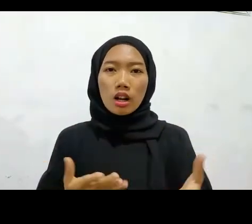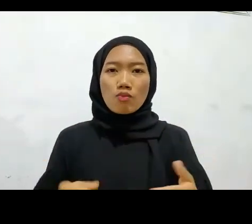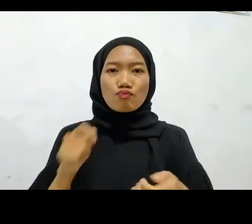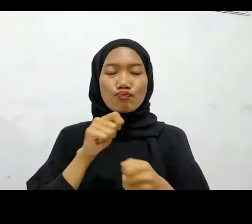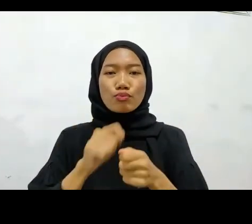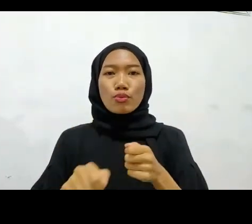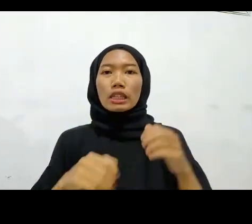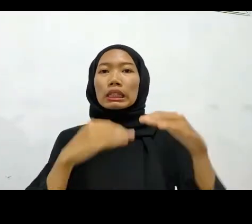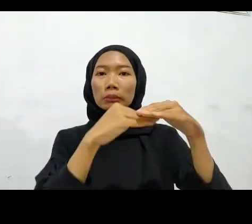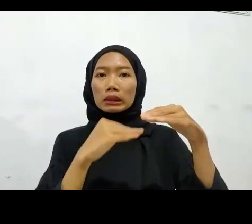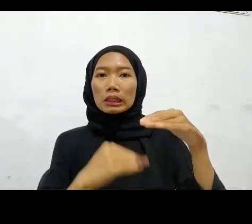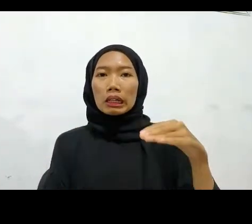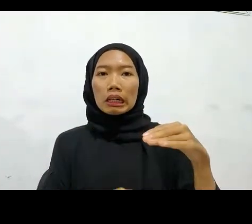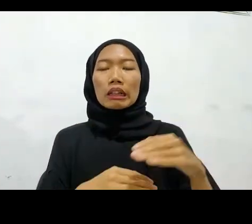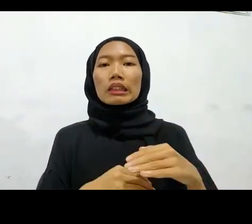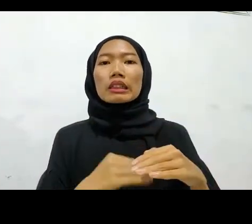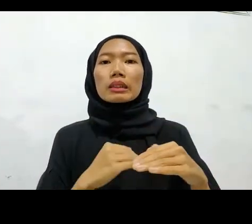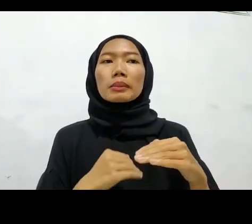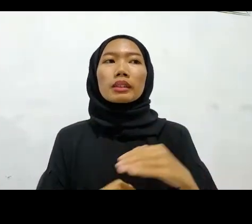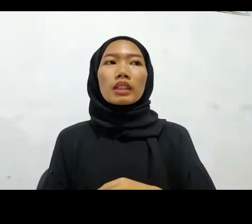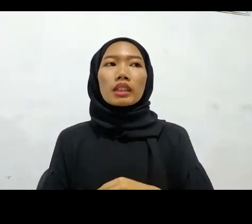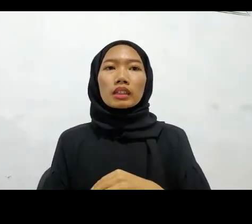implementation deserves its own session,